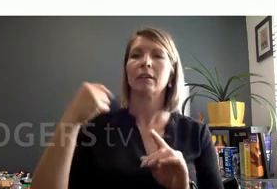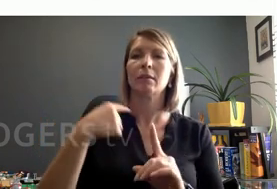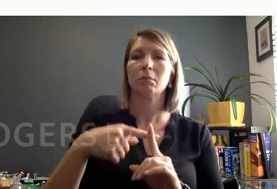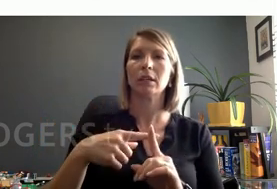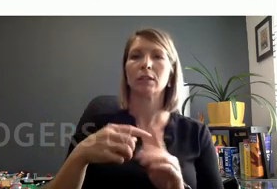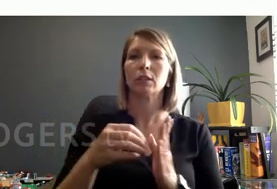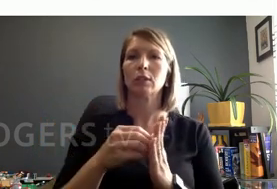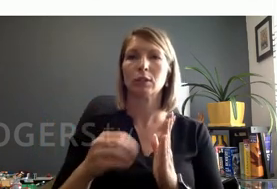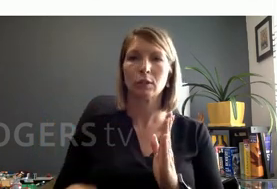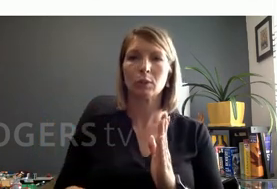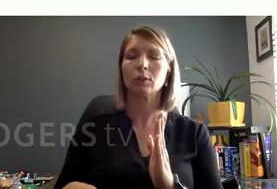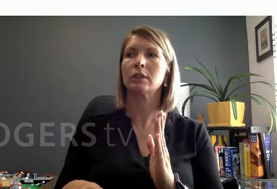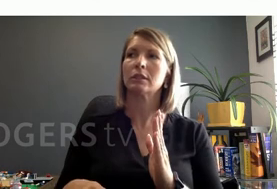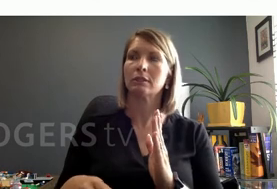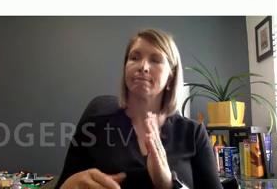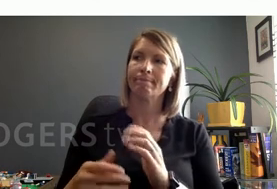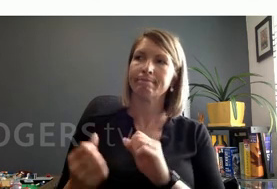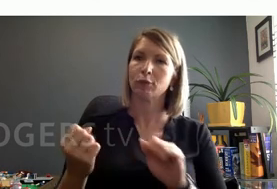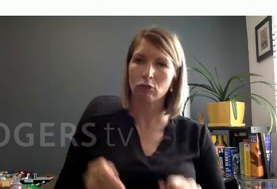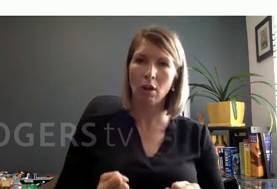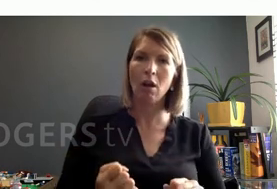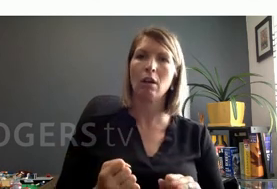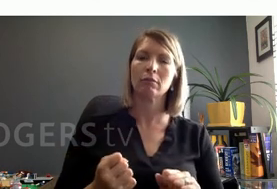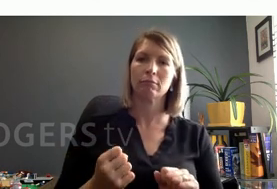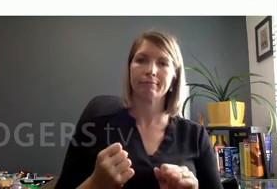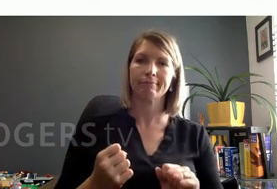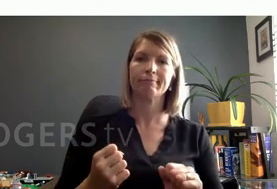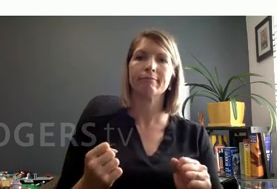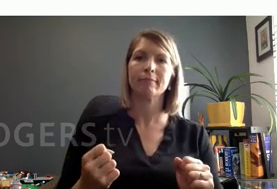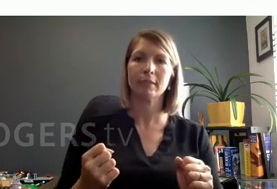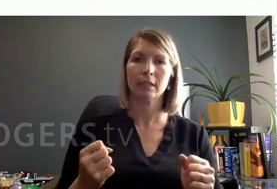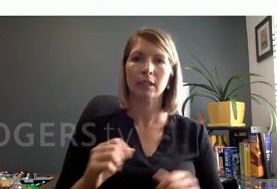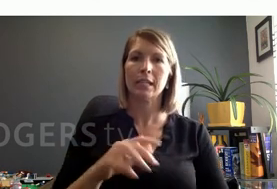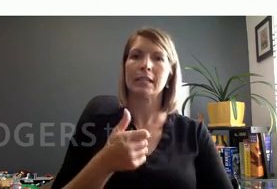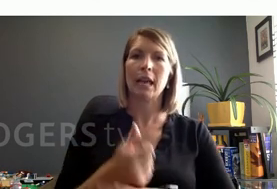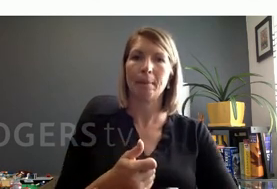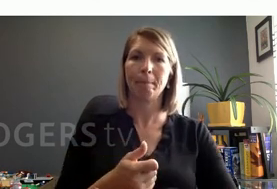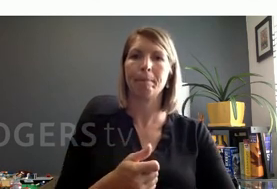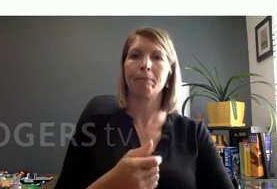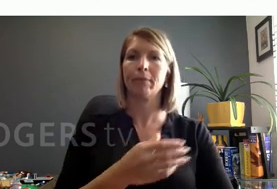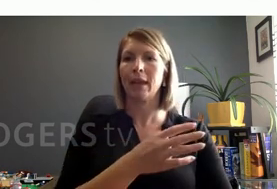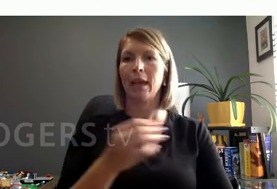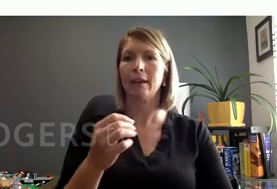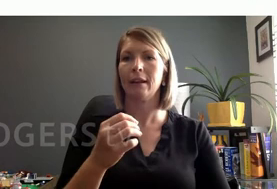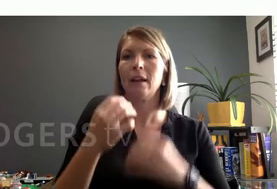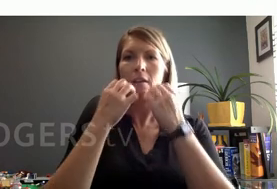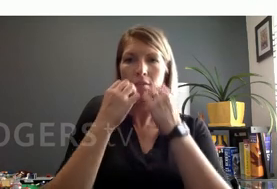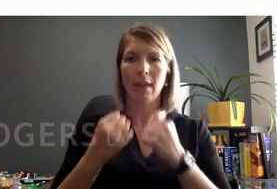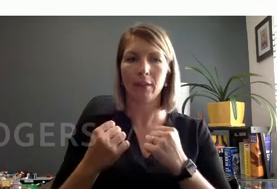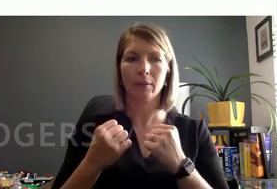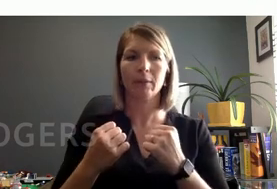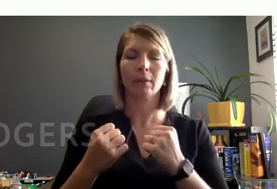space for their voices to be heard and recognized and valued makes for great successful organization and programs.